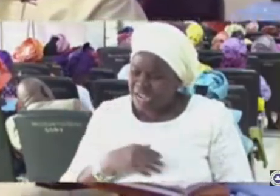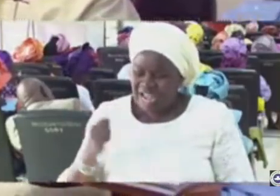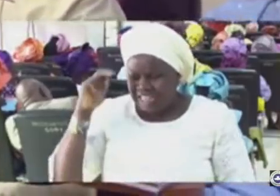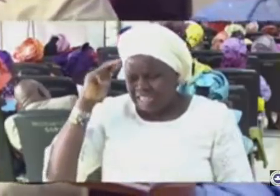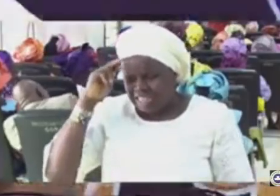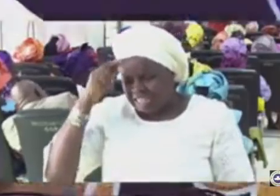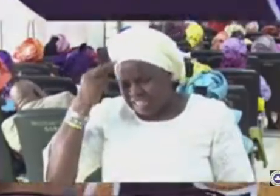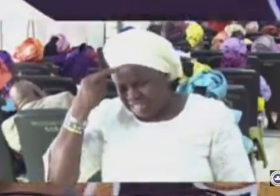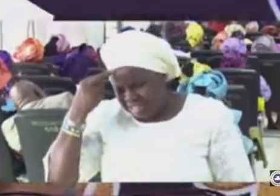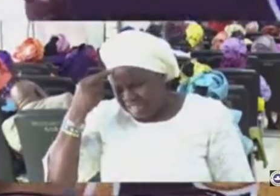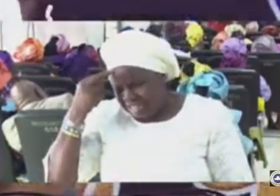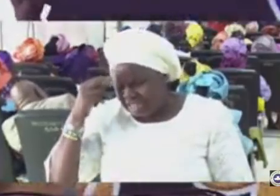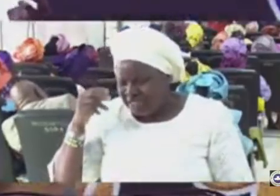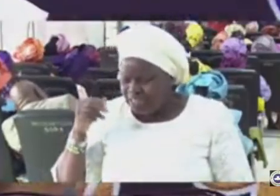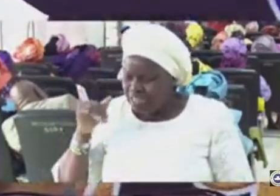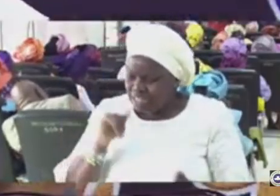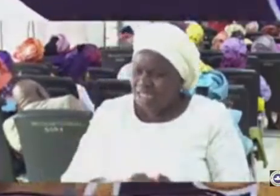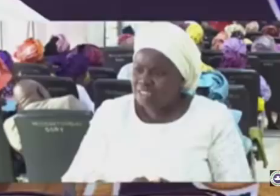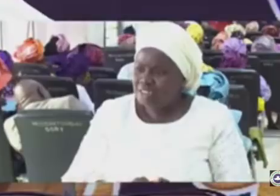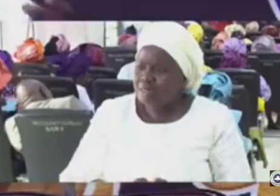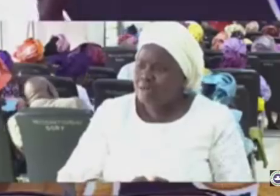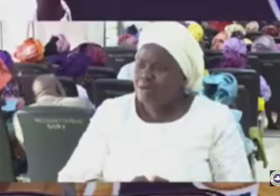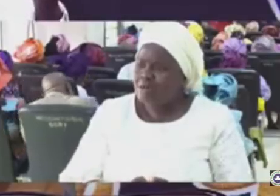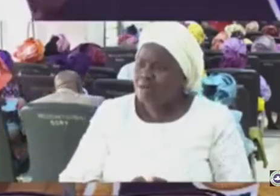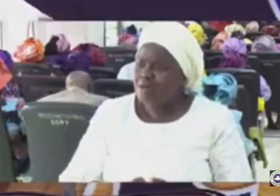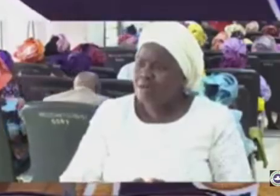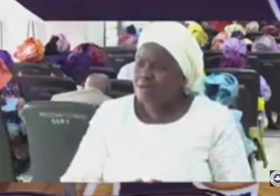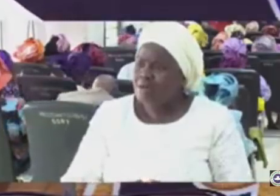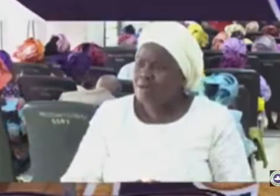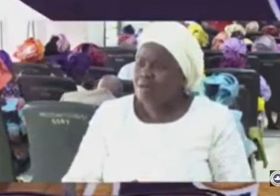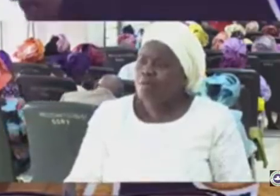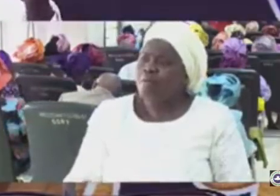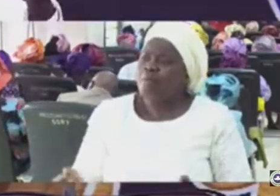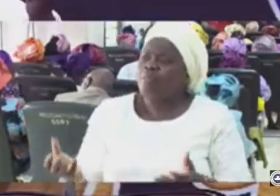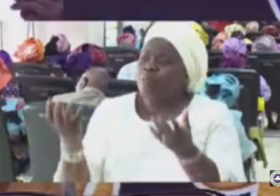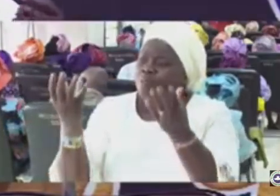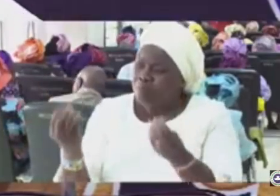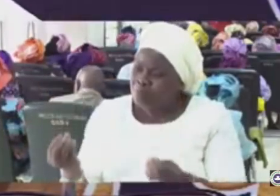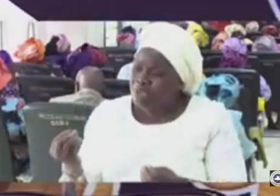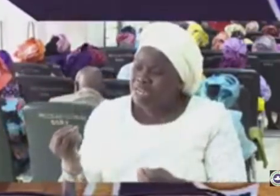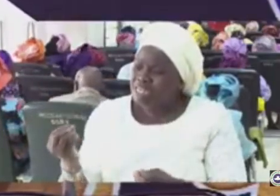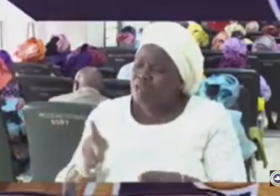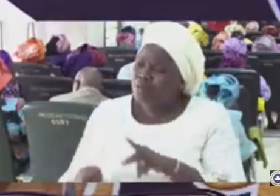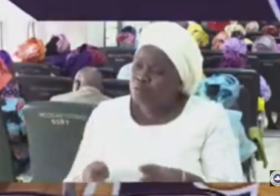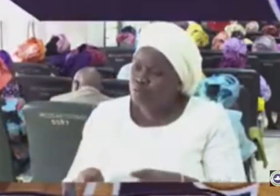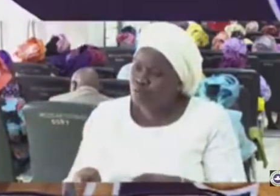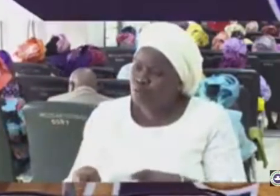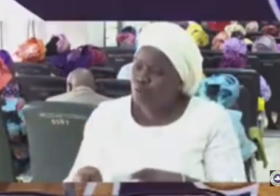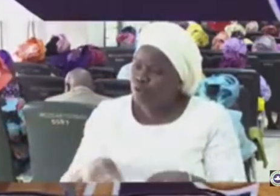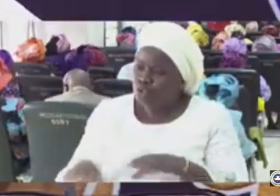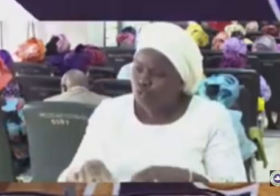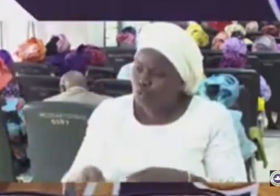This one committed adultery, committed murder. He was a hypocrite.